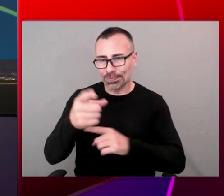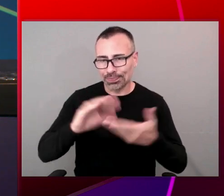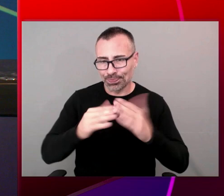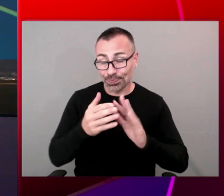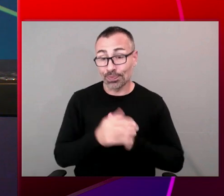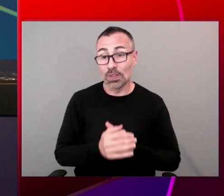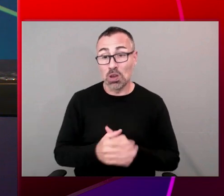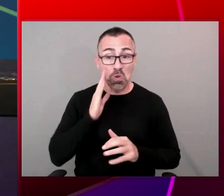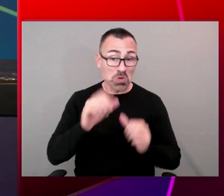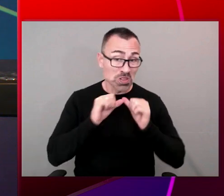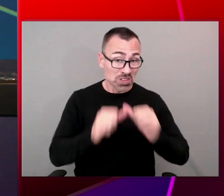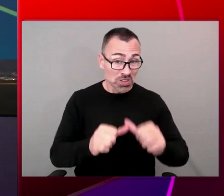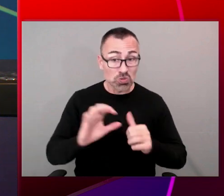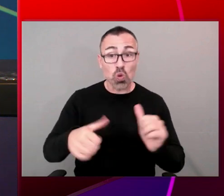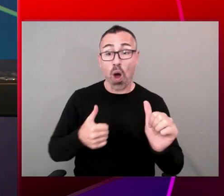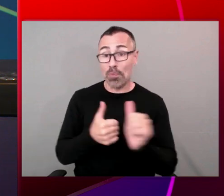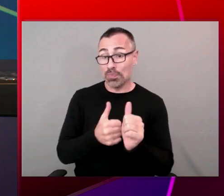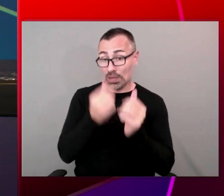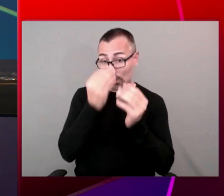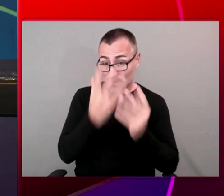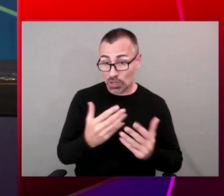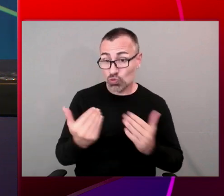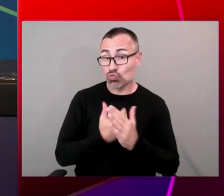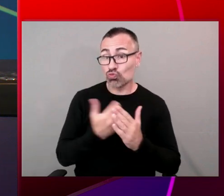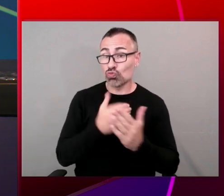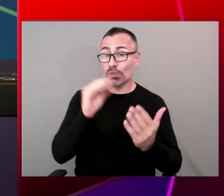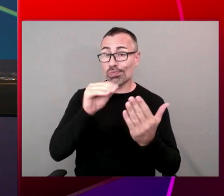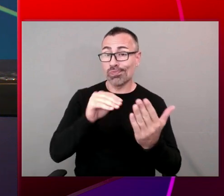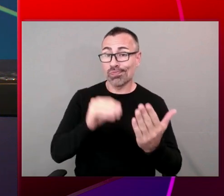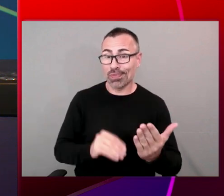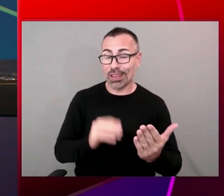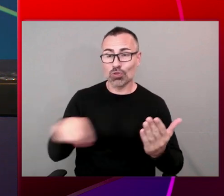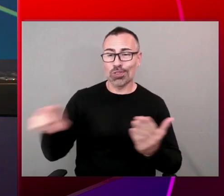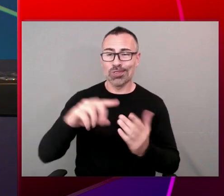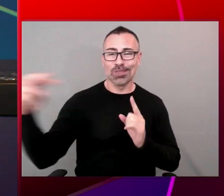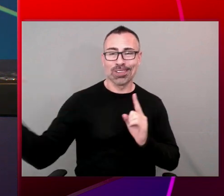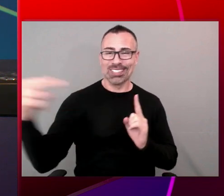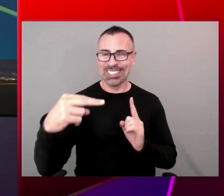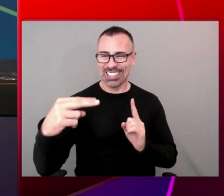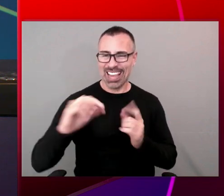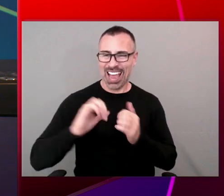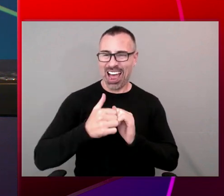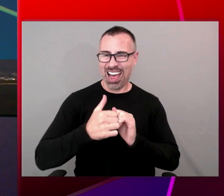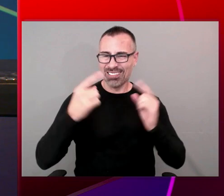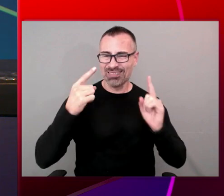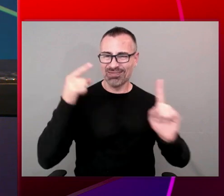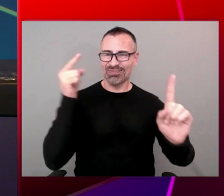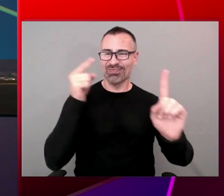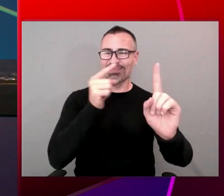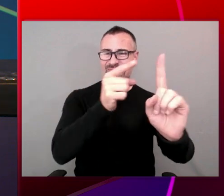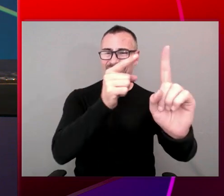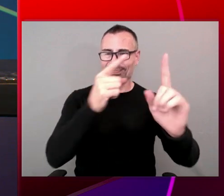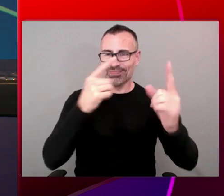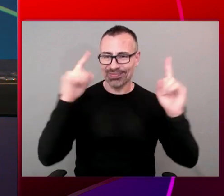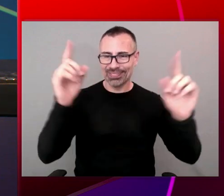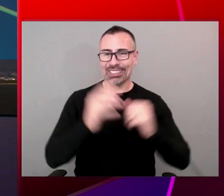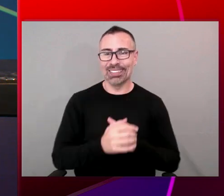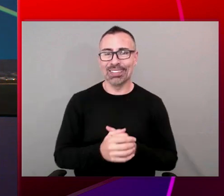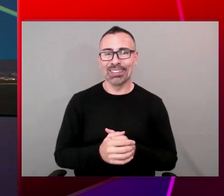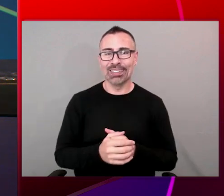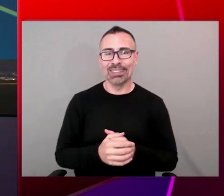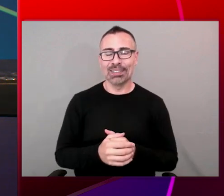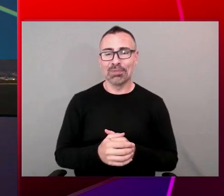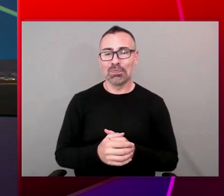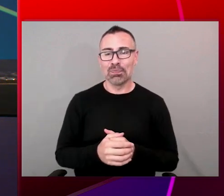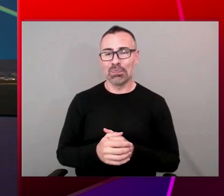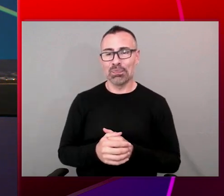can continue to see how we're working towards that goal. So cool. Wow. Yeah. I'm clicking around the website right now, and